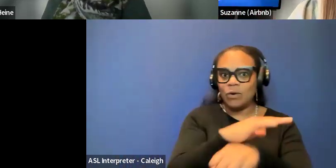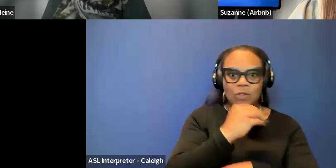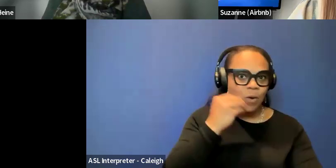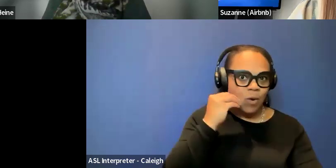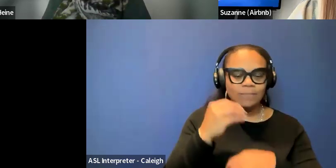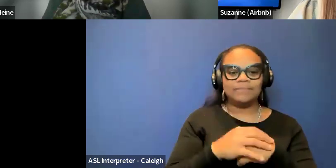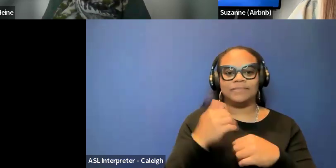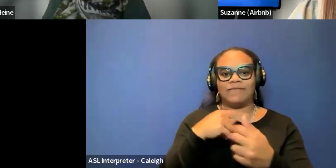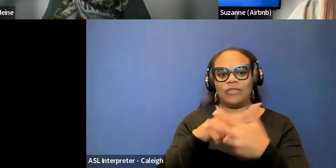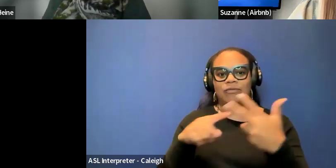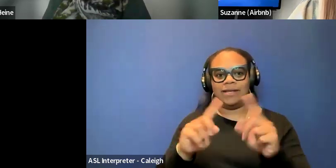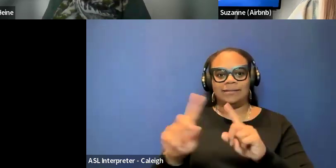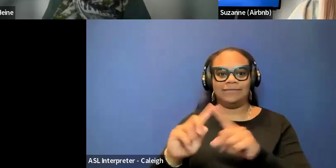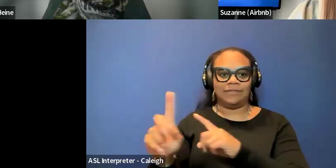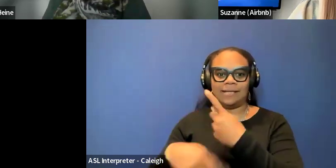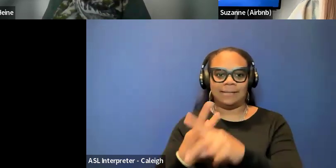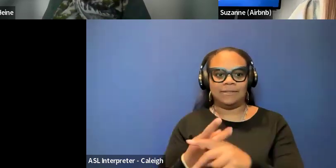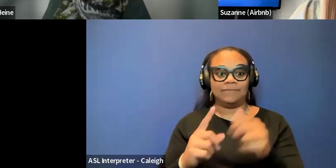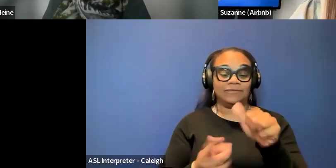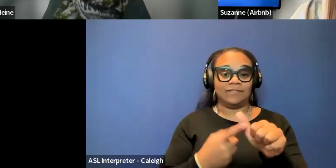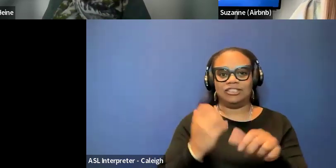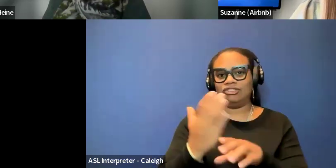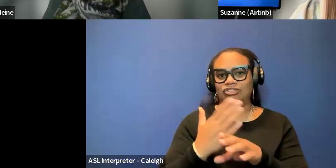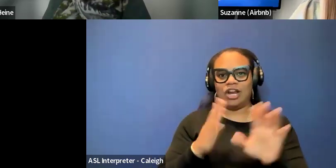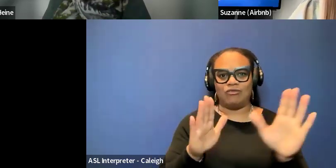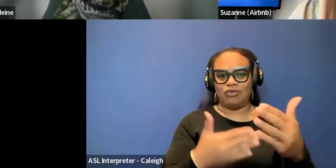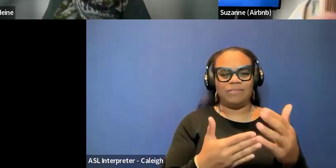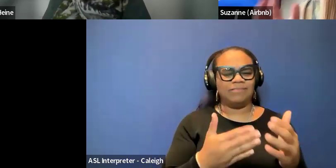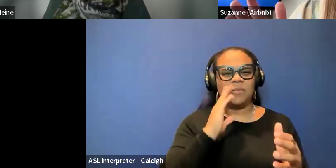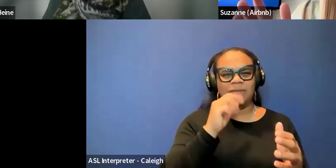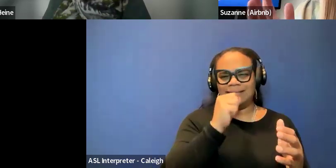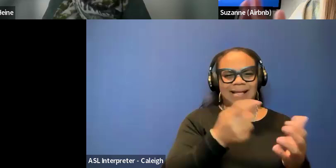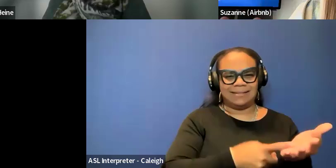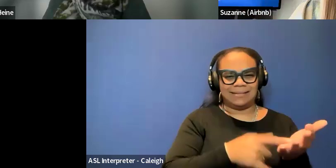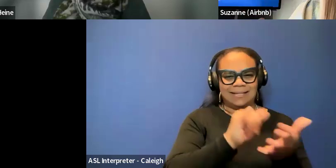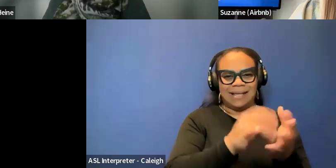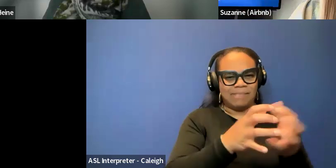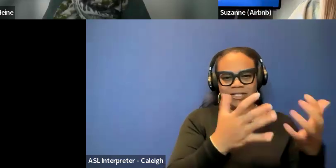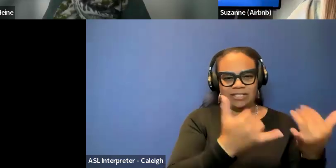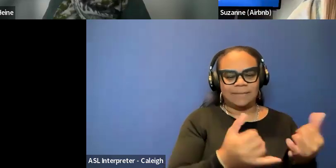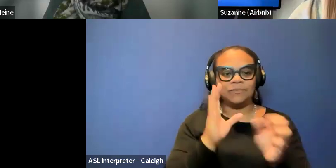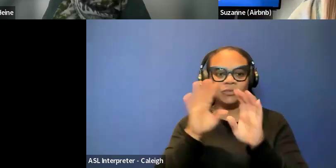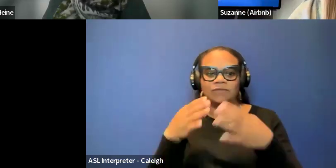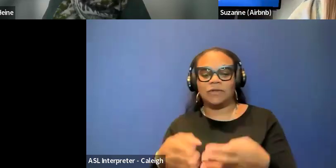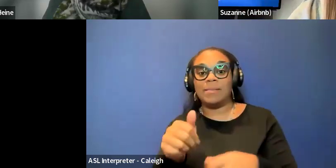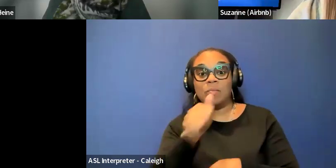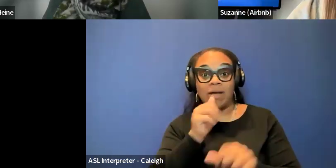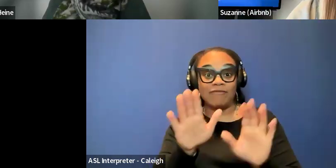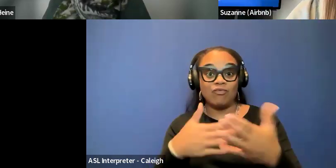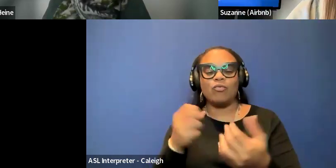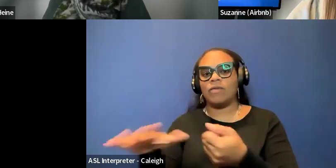there's three different types of spaces. The first is a shared room, which we're not going to go into today. We're going to focus on a private room and an entire